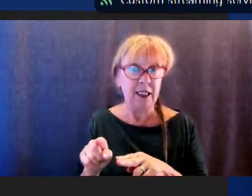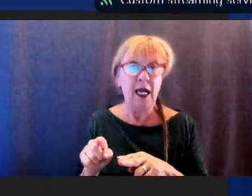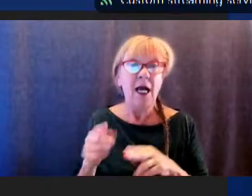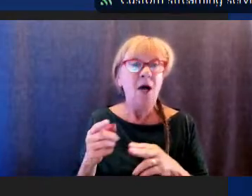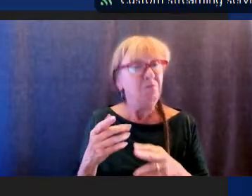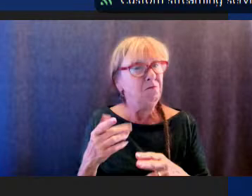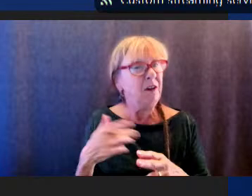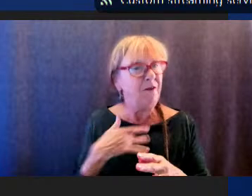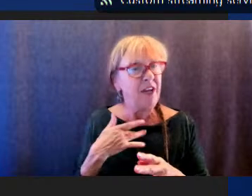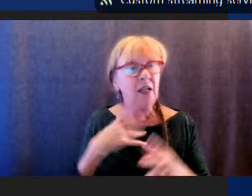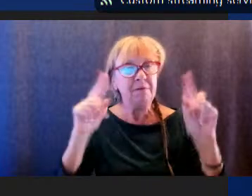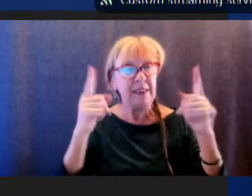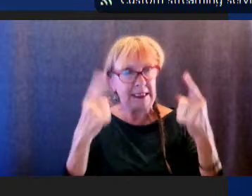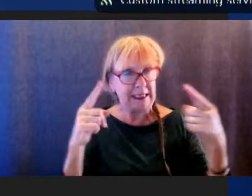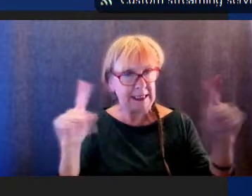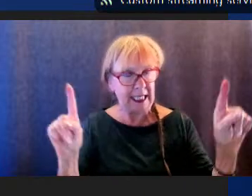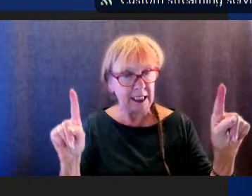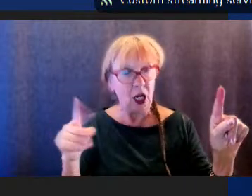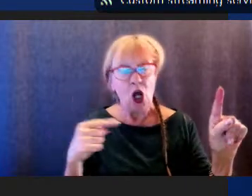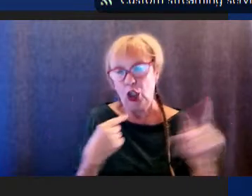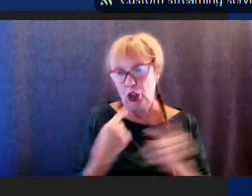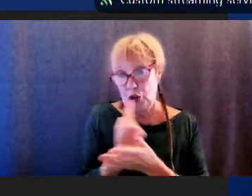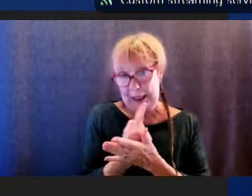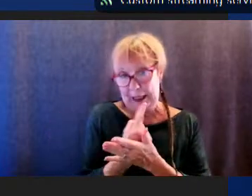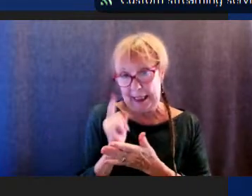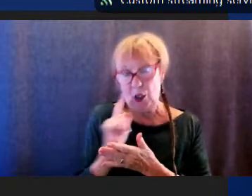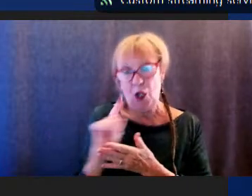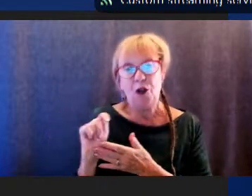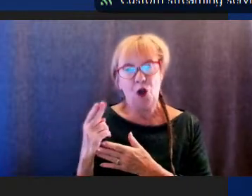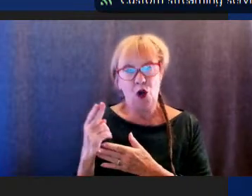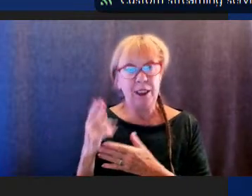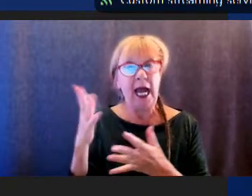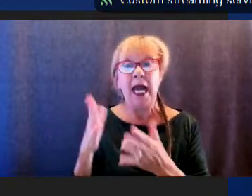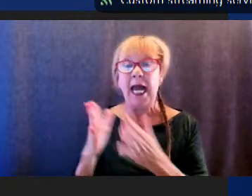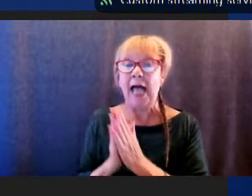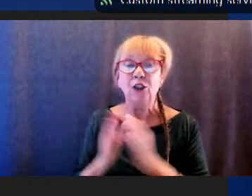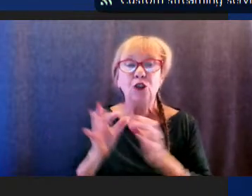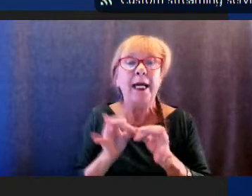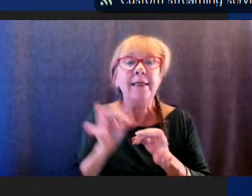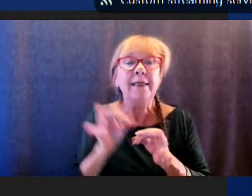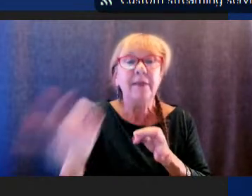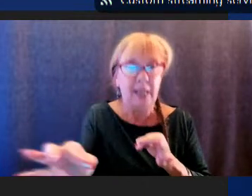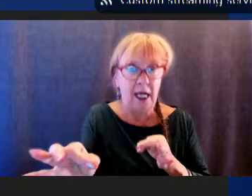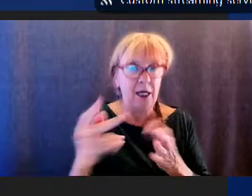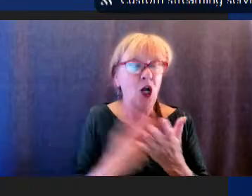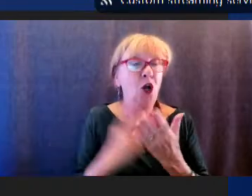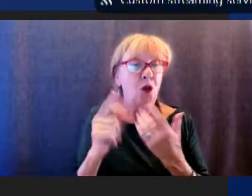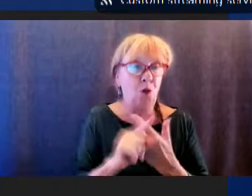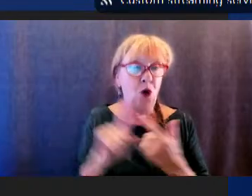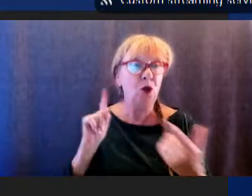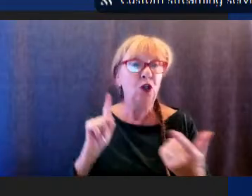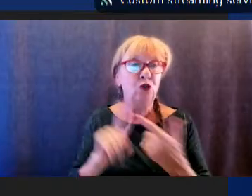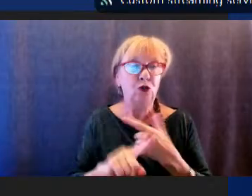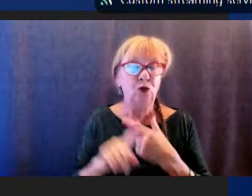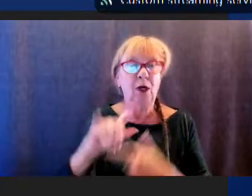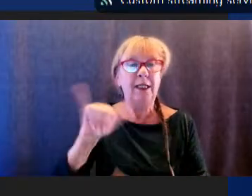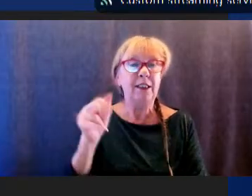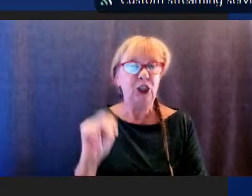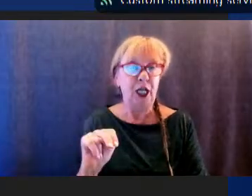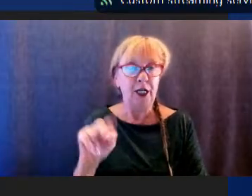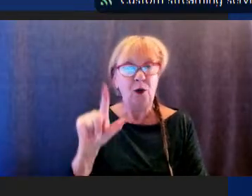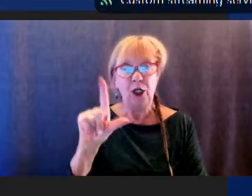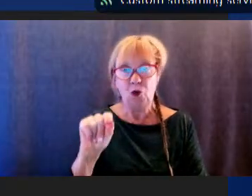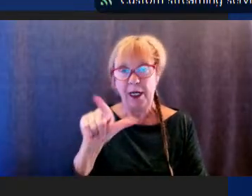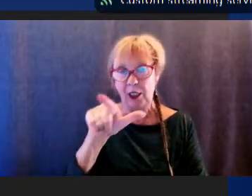Thursday to extend the program through January of 2026. This will be an important resource to ensure you stay